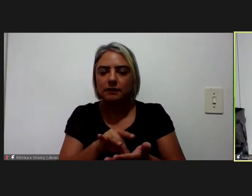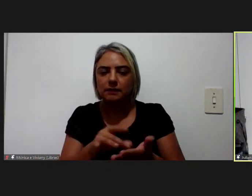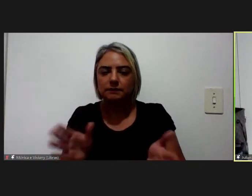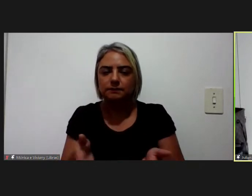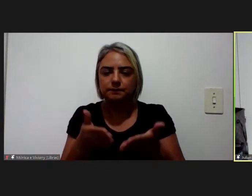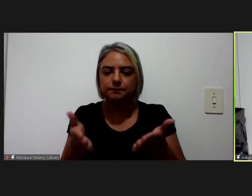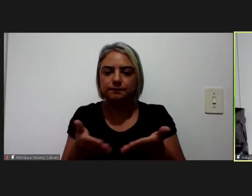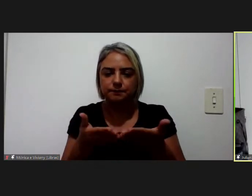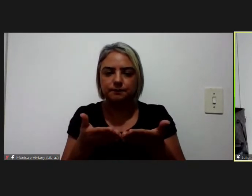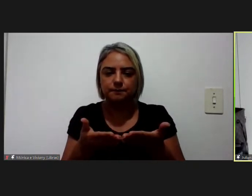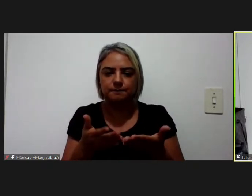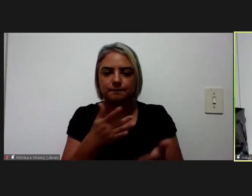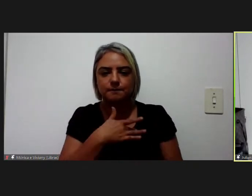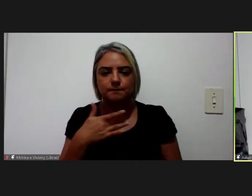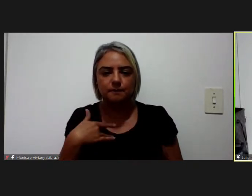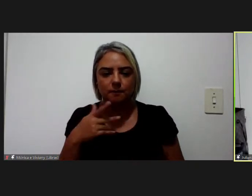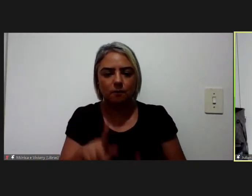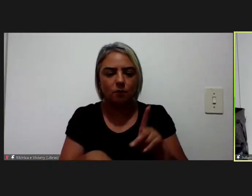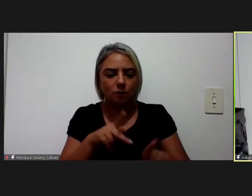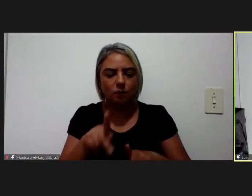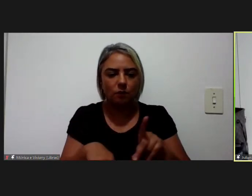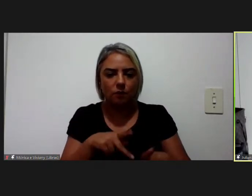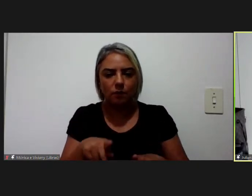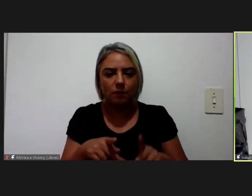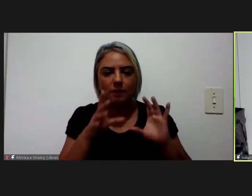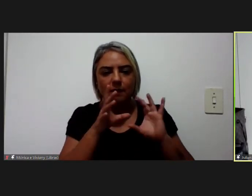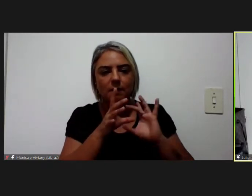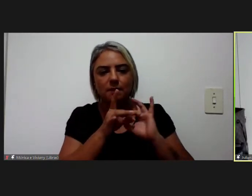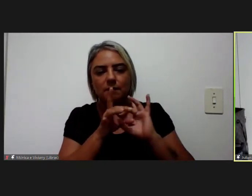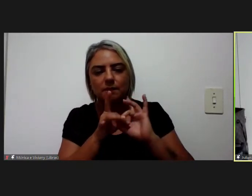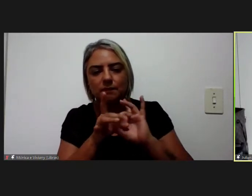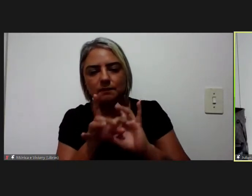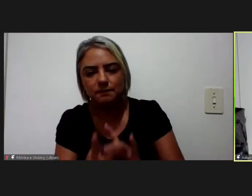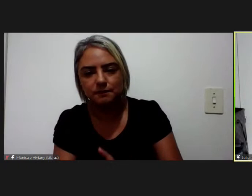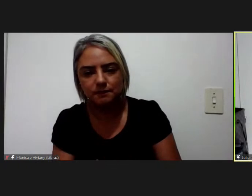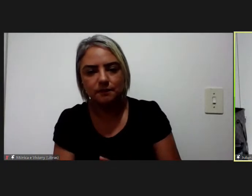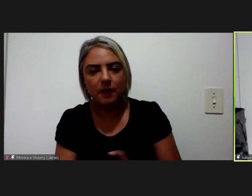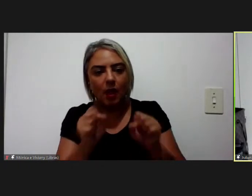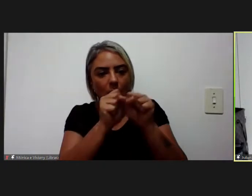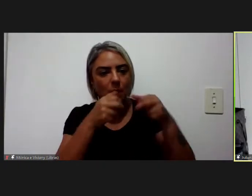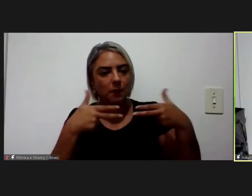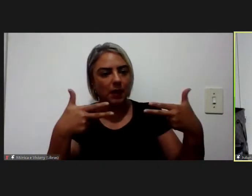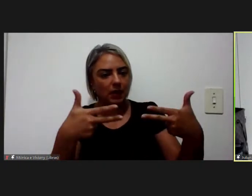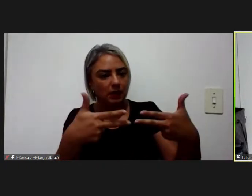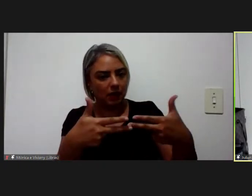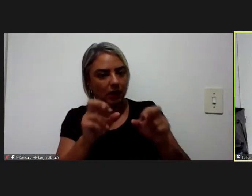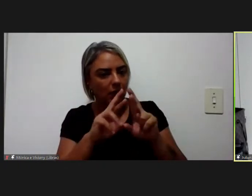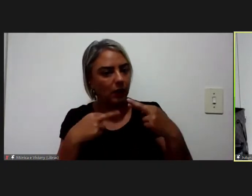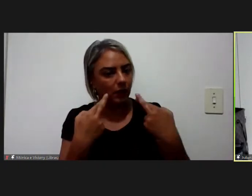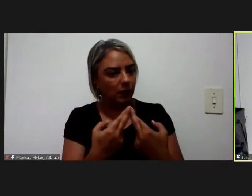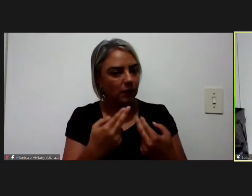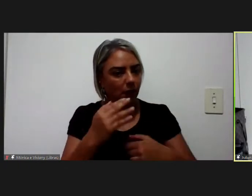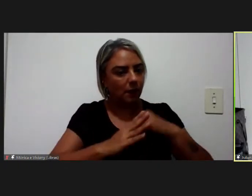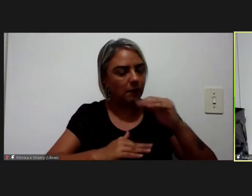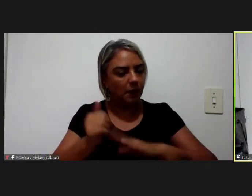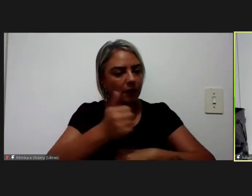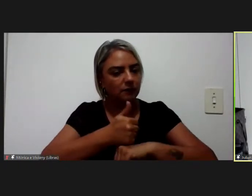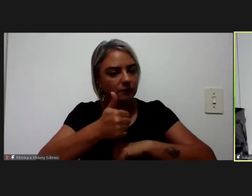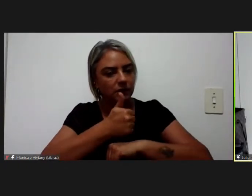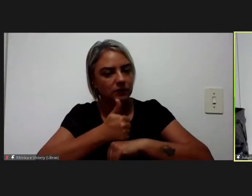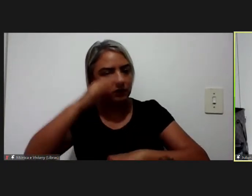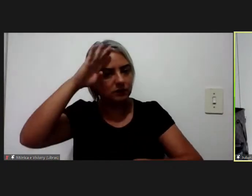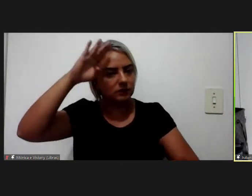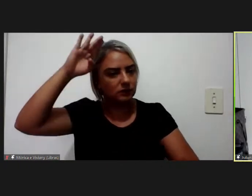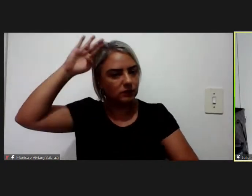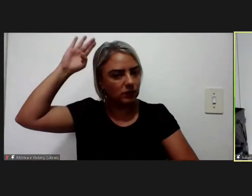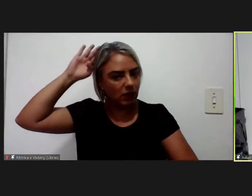saúde da tool população to improve the e health ainda no conditions of contexto the da realização population, and do presente also in seminário the que reuniu context of profissionais the advindos das seminar diversas which brought academias together